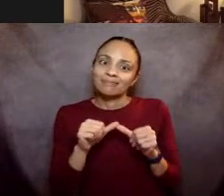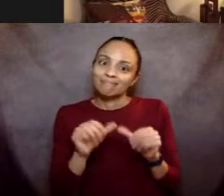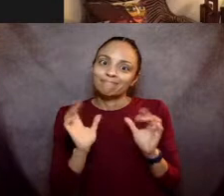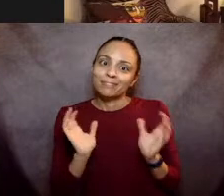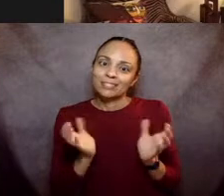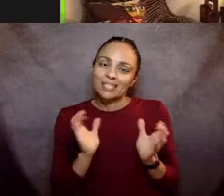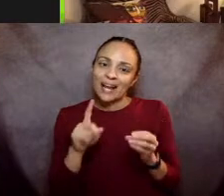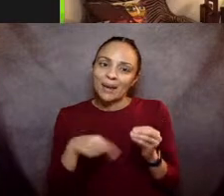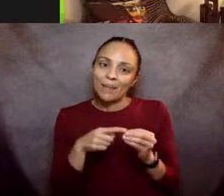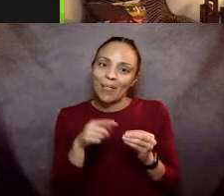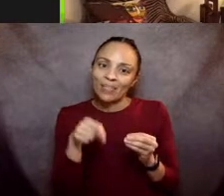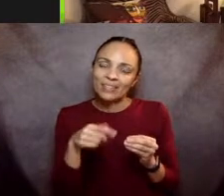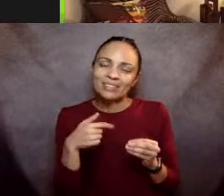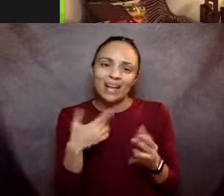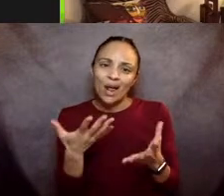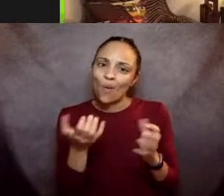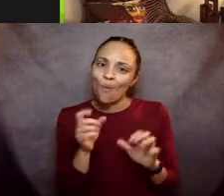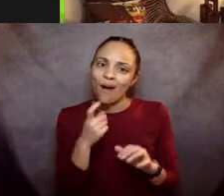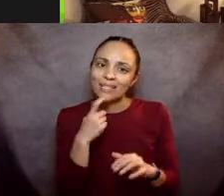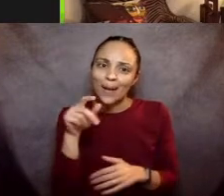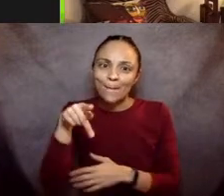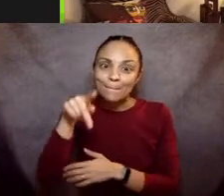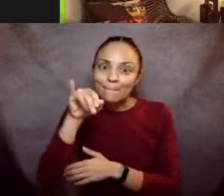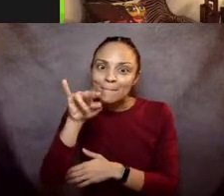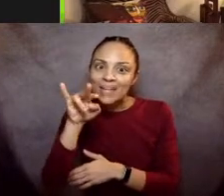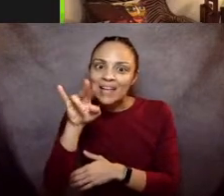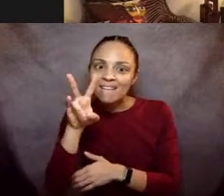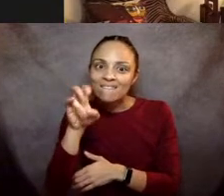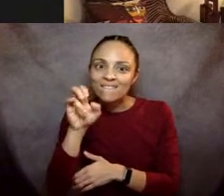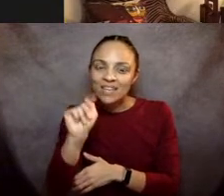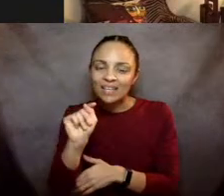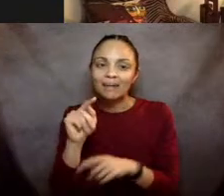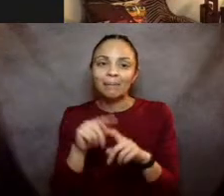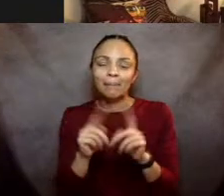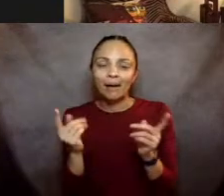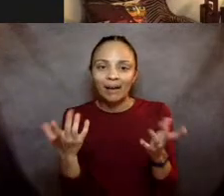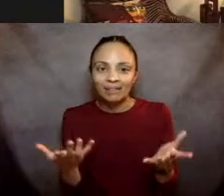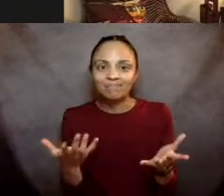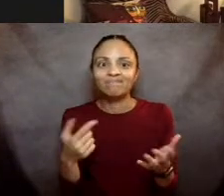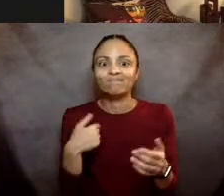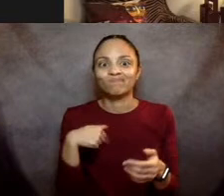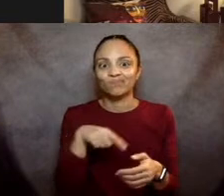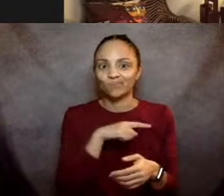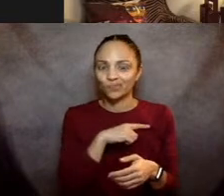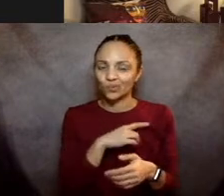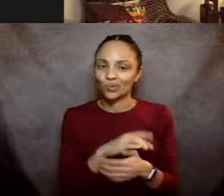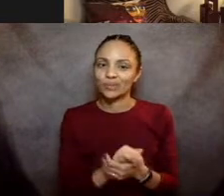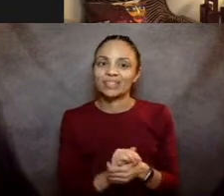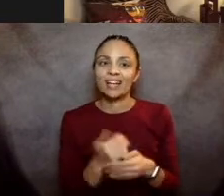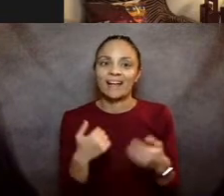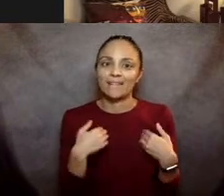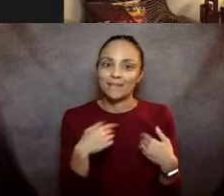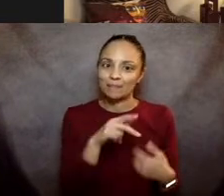y'all. Aaron has a school. Dr. Sandra's upstate